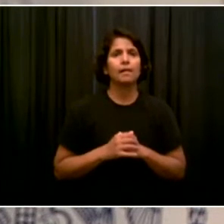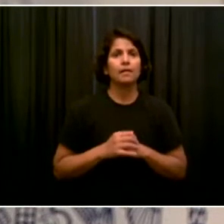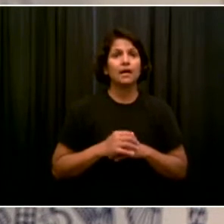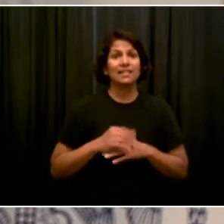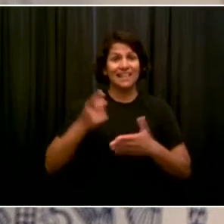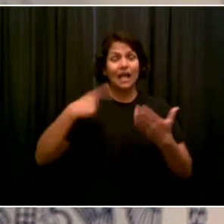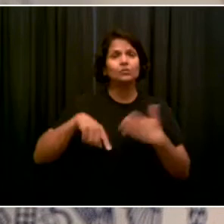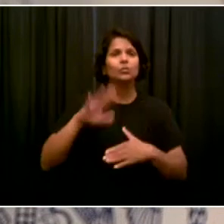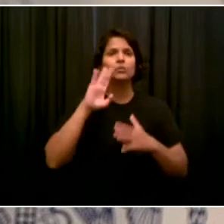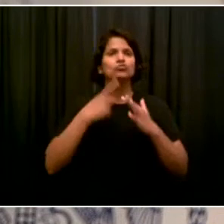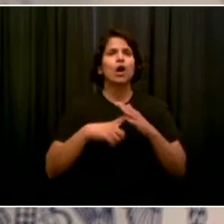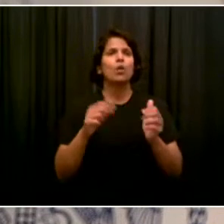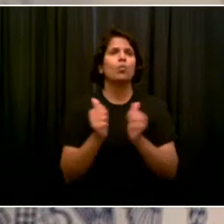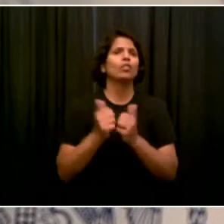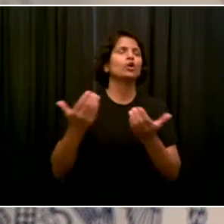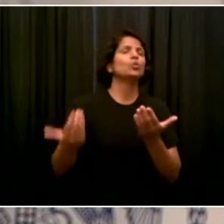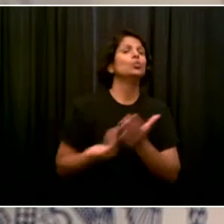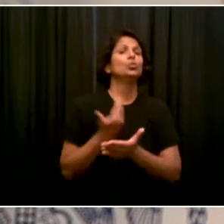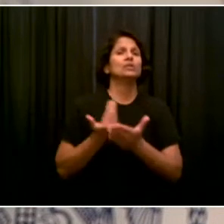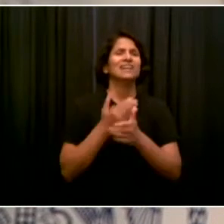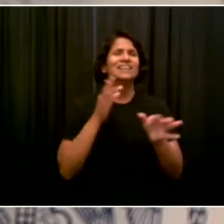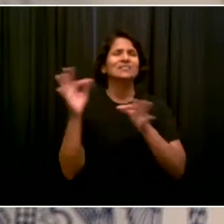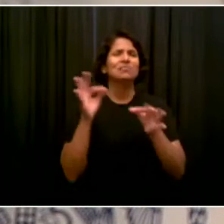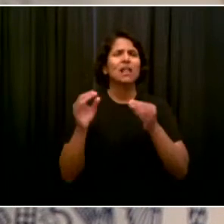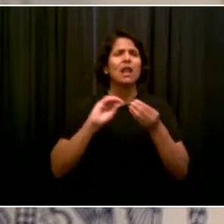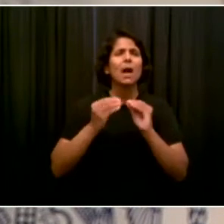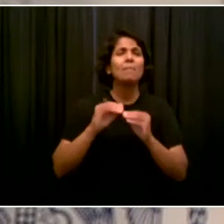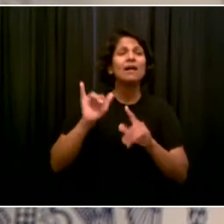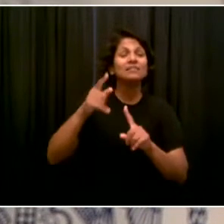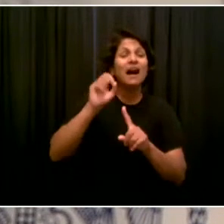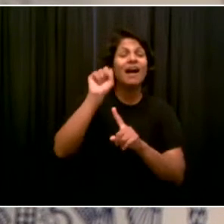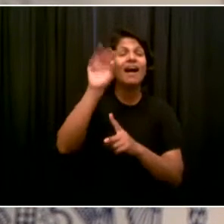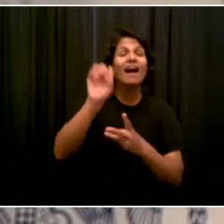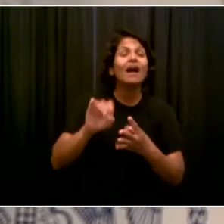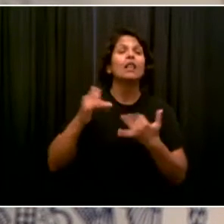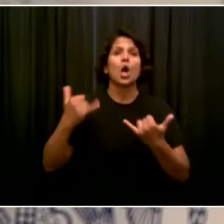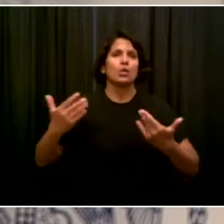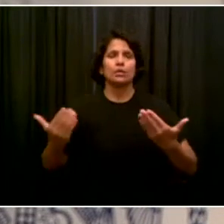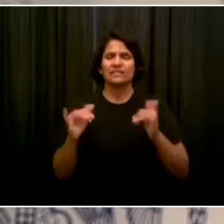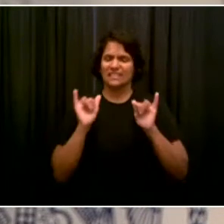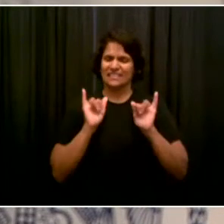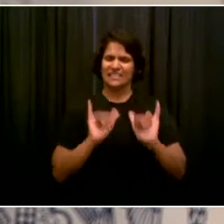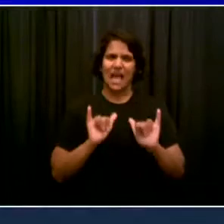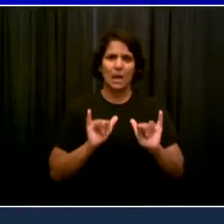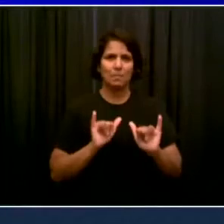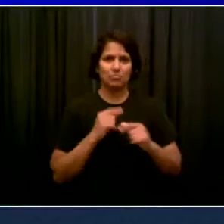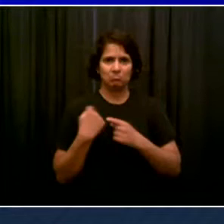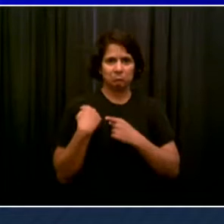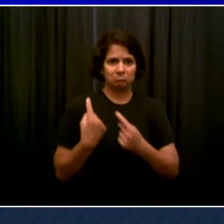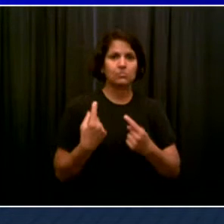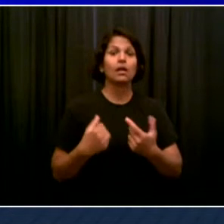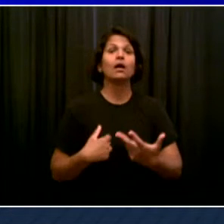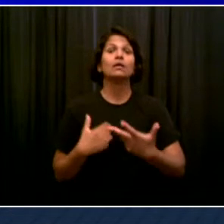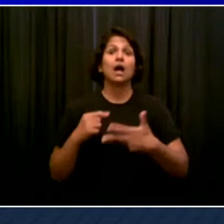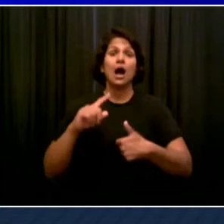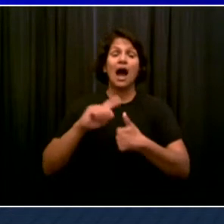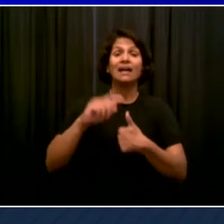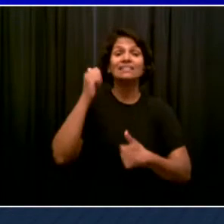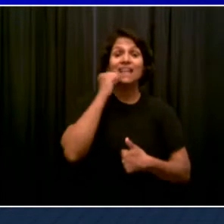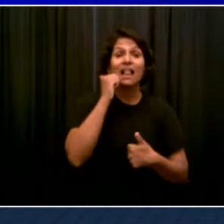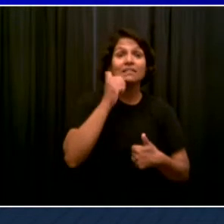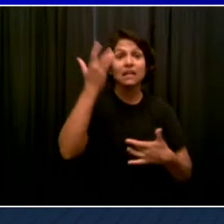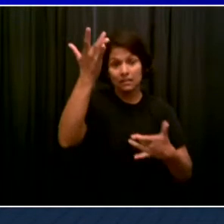different information. But let's go over the format as we have it now. Number 1, daily number of people admitted to New York City hospitals for